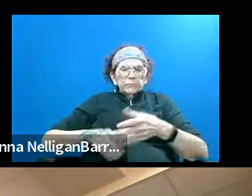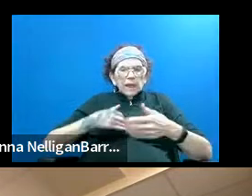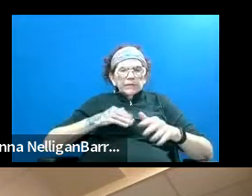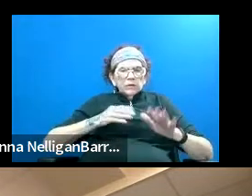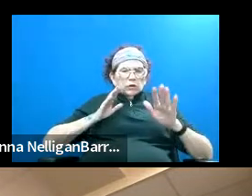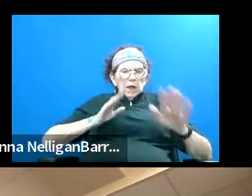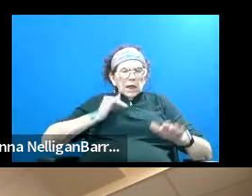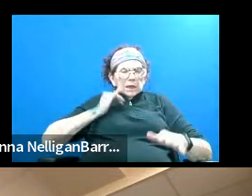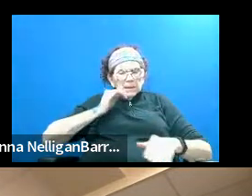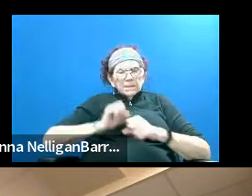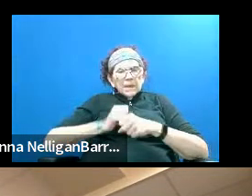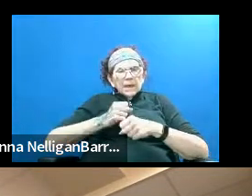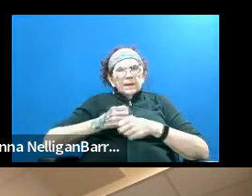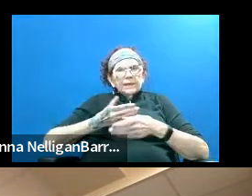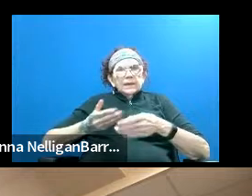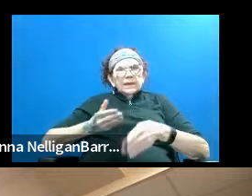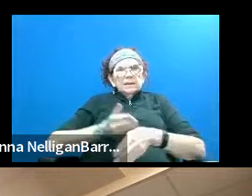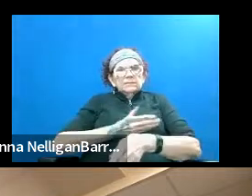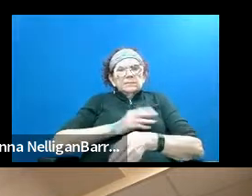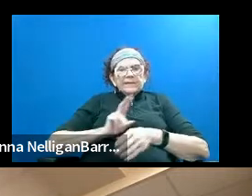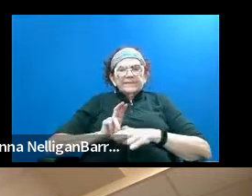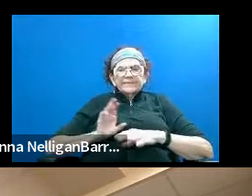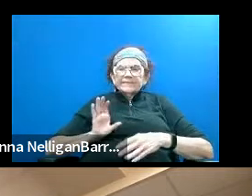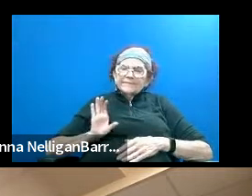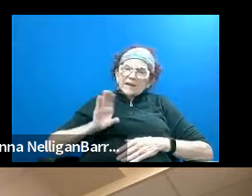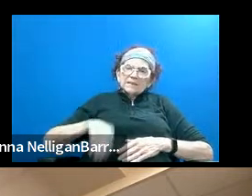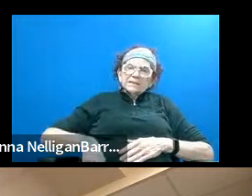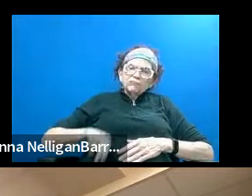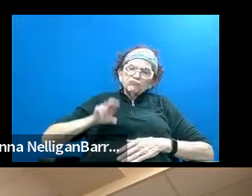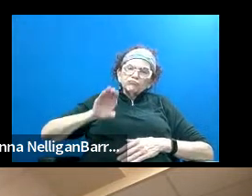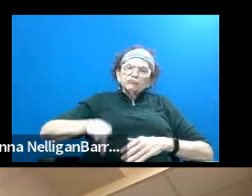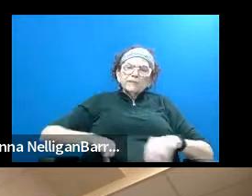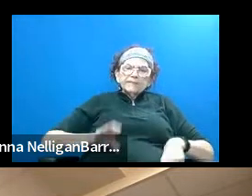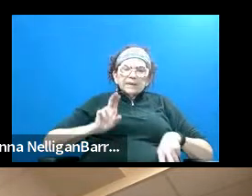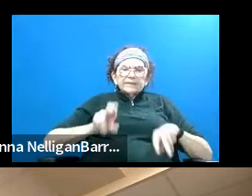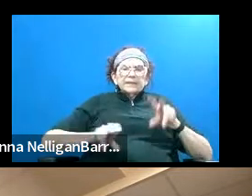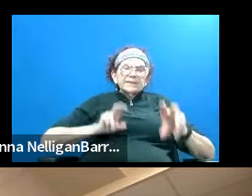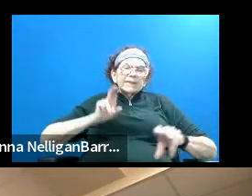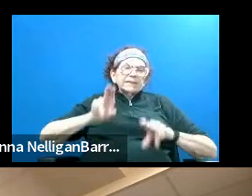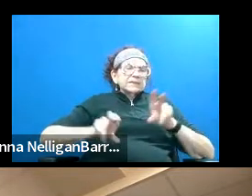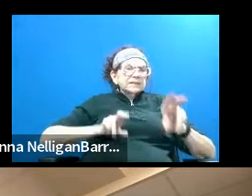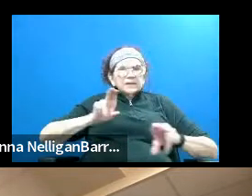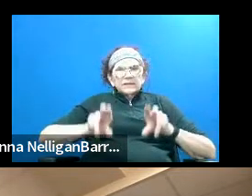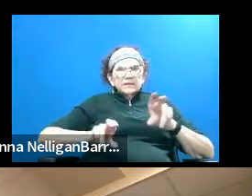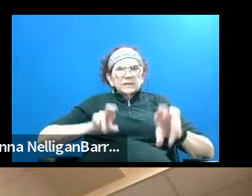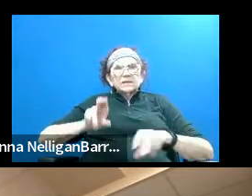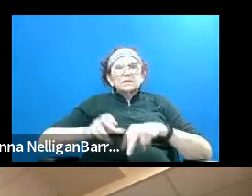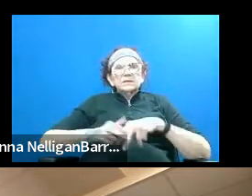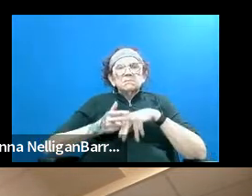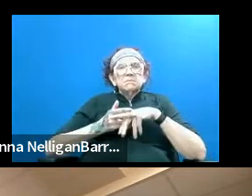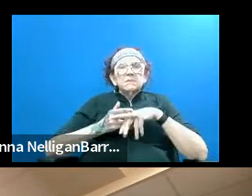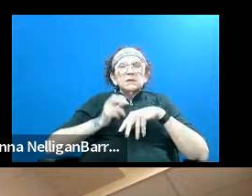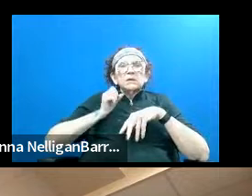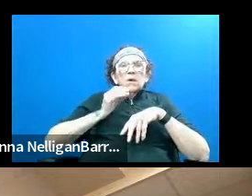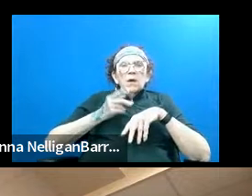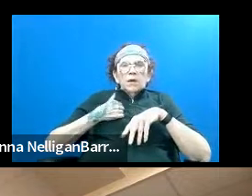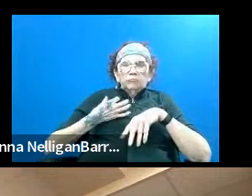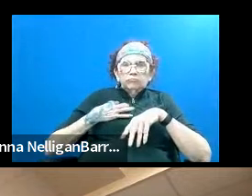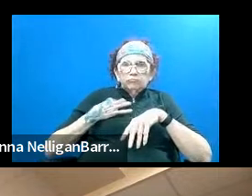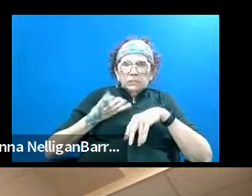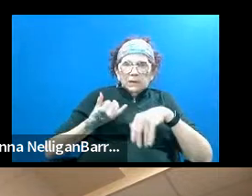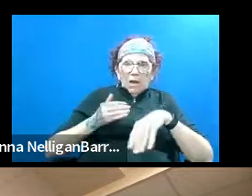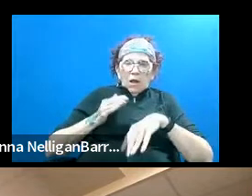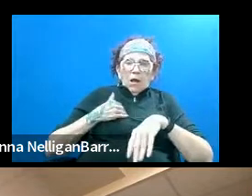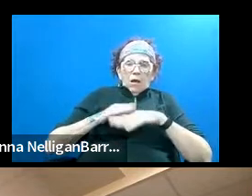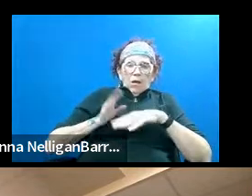You know, Washington Heights Neighborhood Association is represented directly on the board. So this is, you know, the opportunity to demonstrate